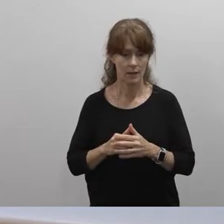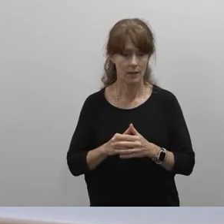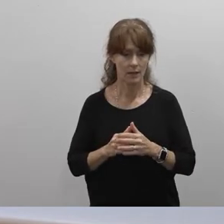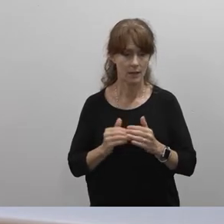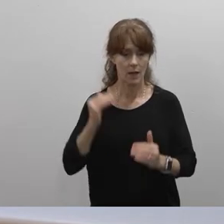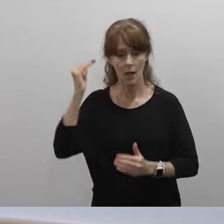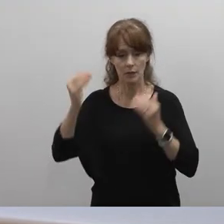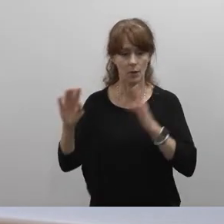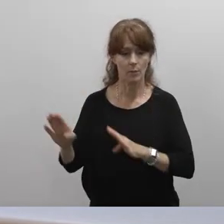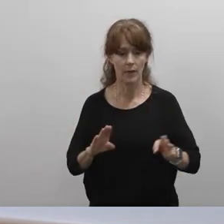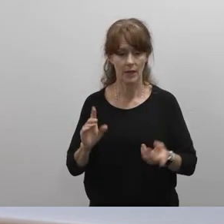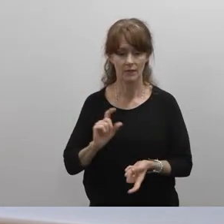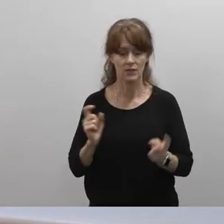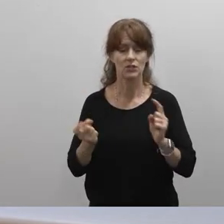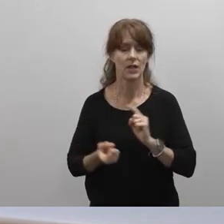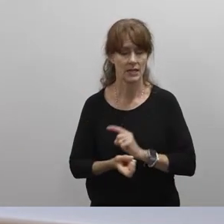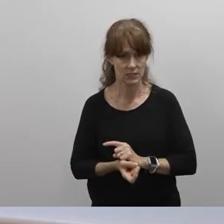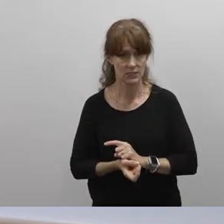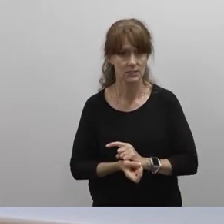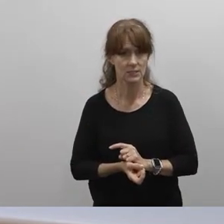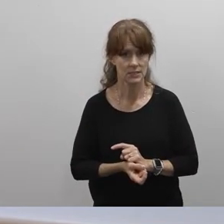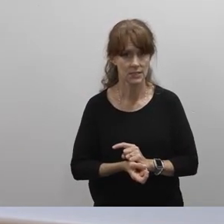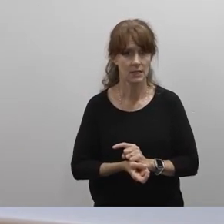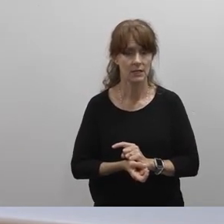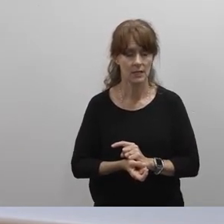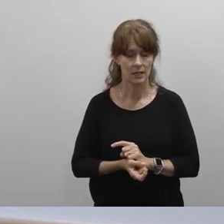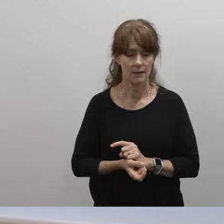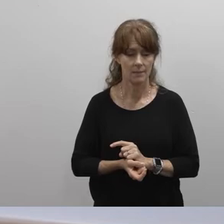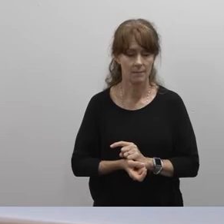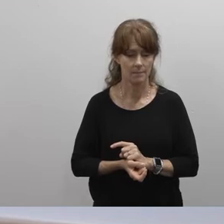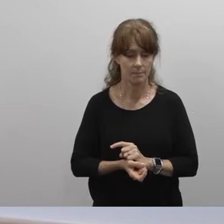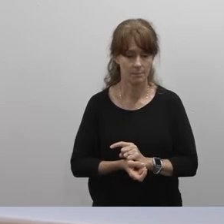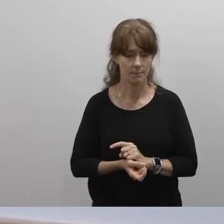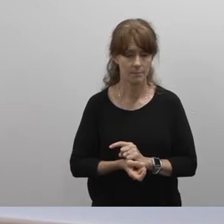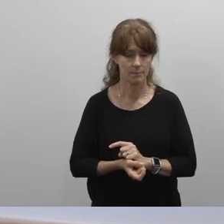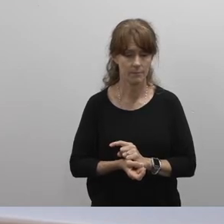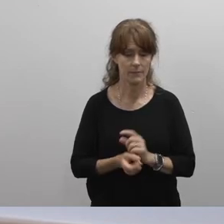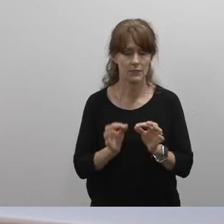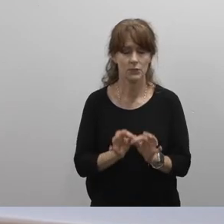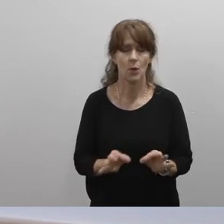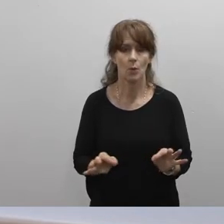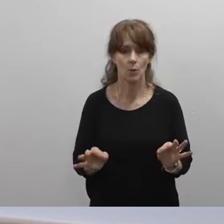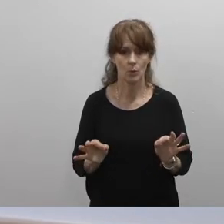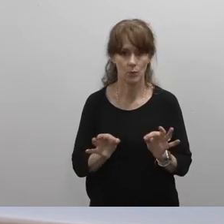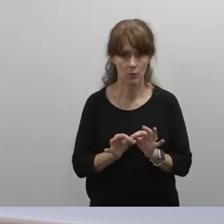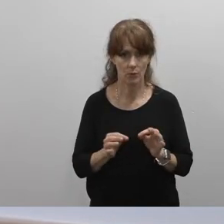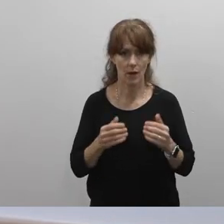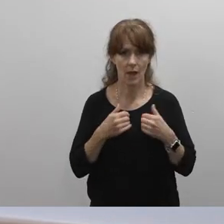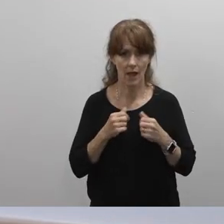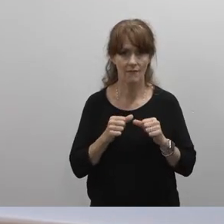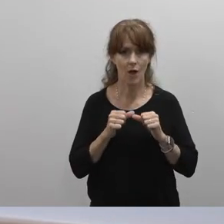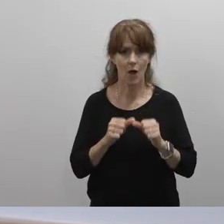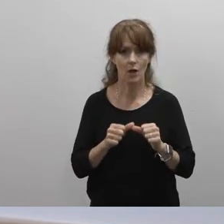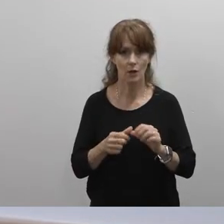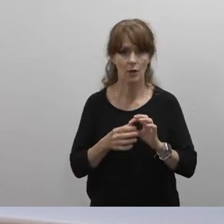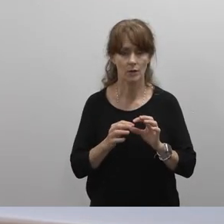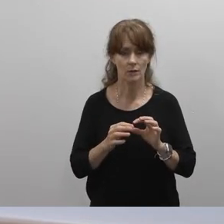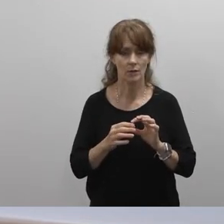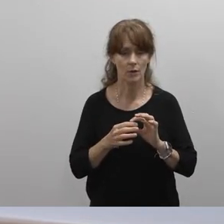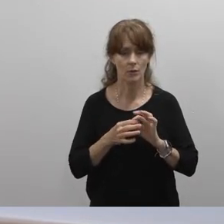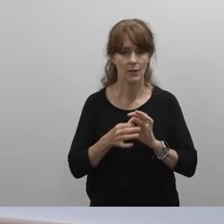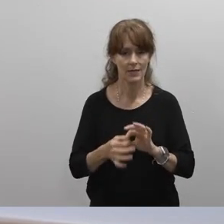until adult behavior changes, I think that it's so crucial to have an ongoing